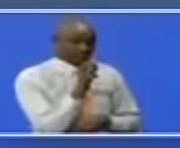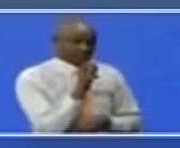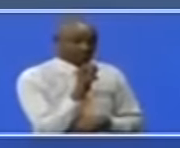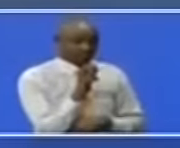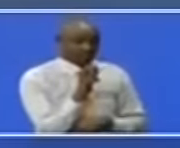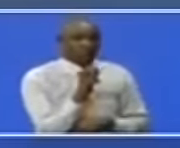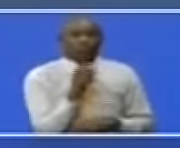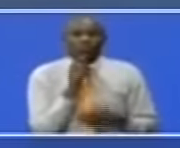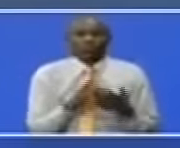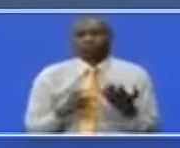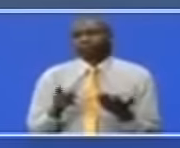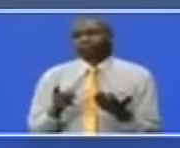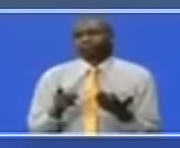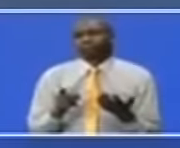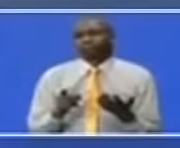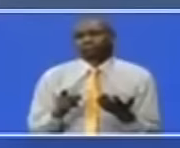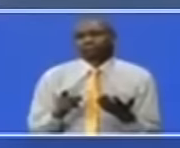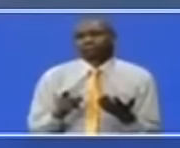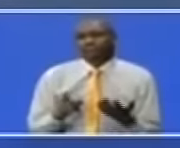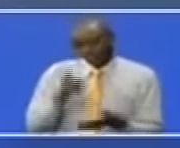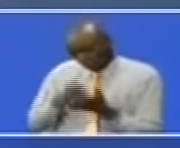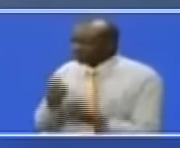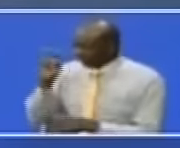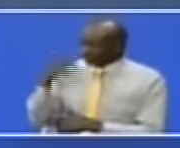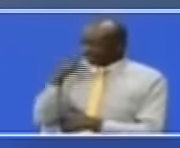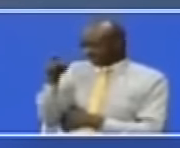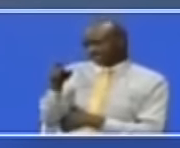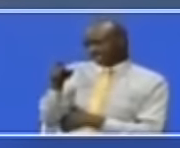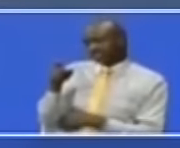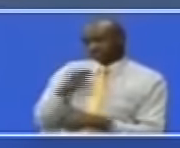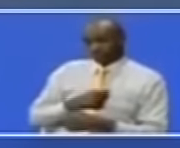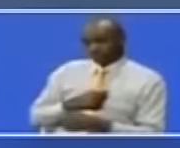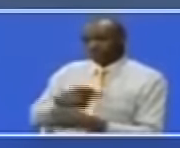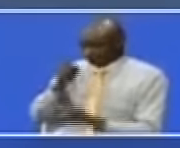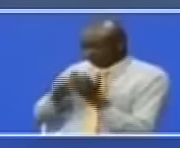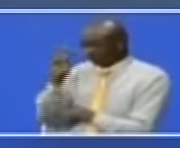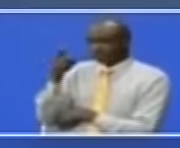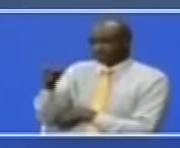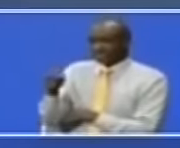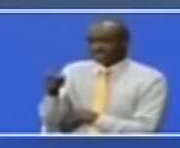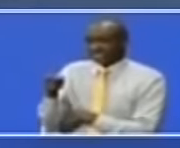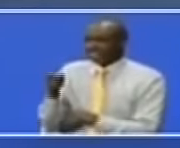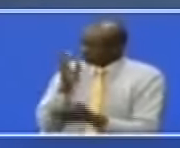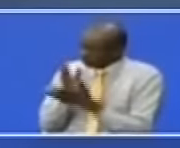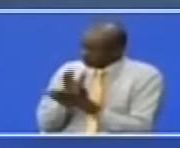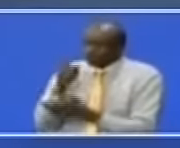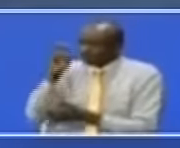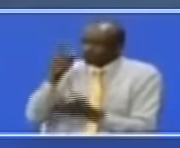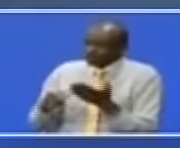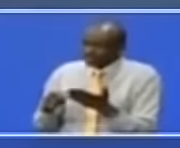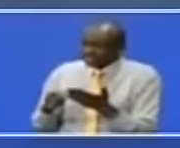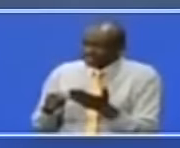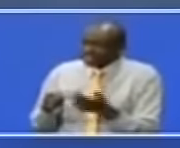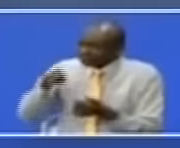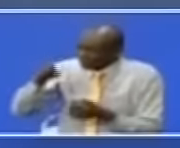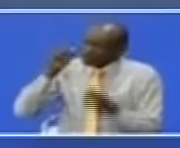rallies, you know, both the deputy president and the kind of Senator Gideon Moi leading these campaigns. You didn't